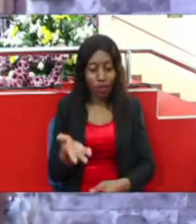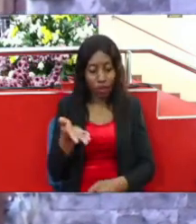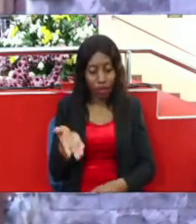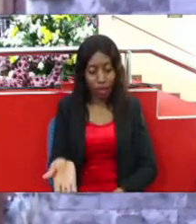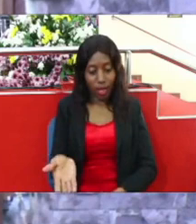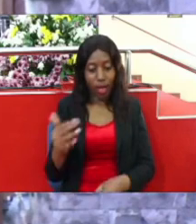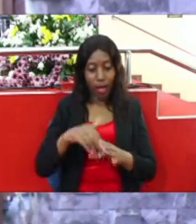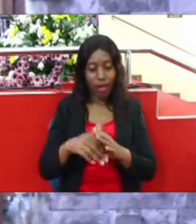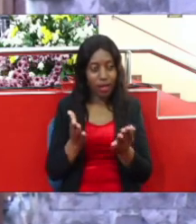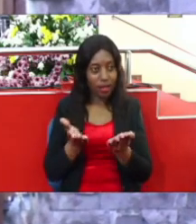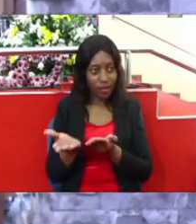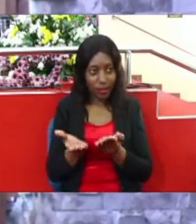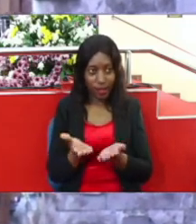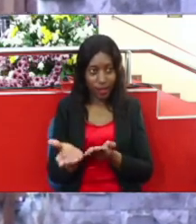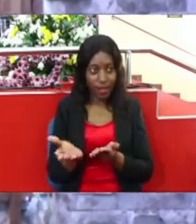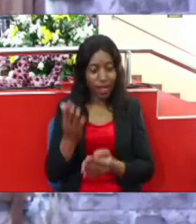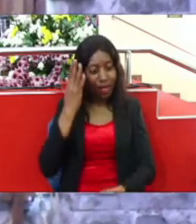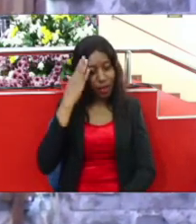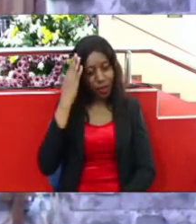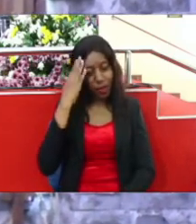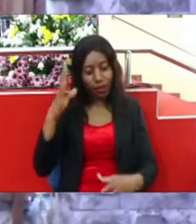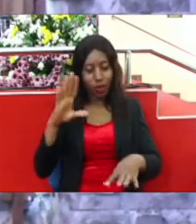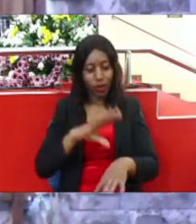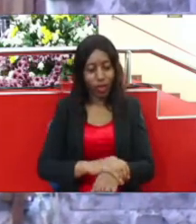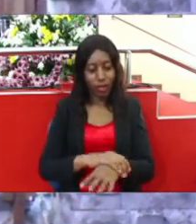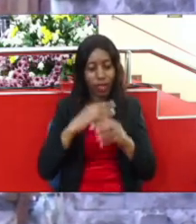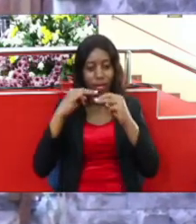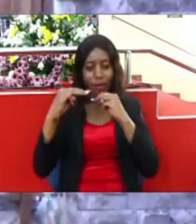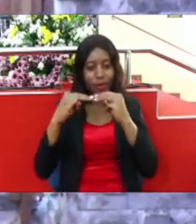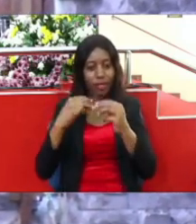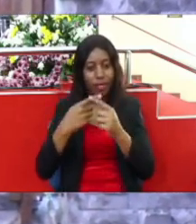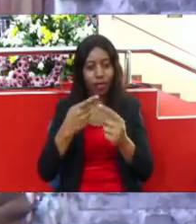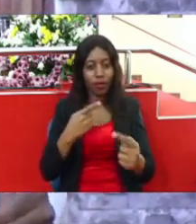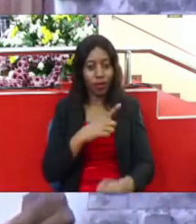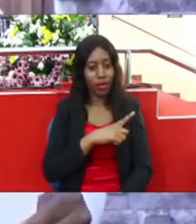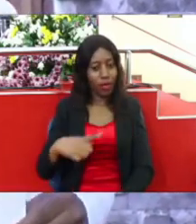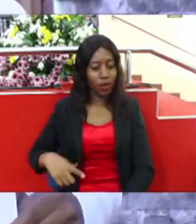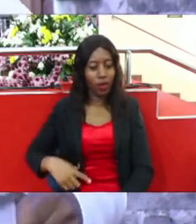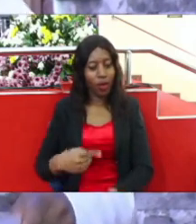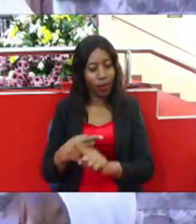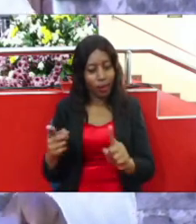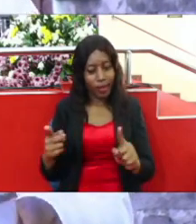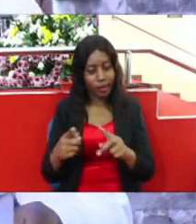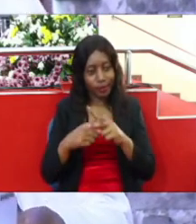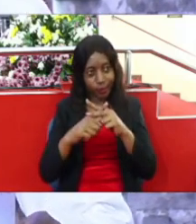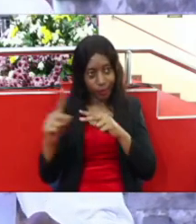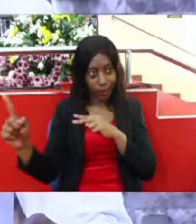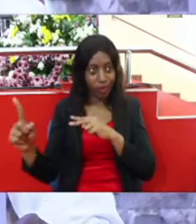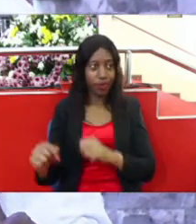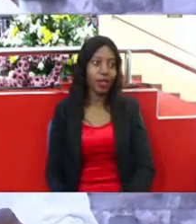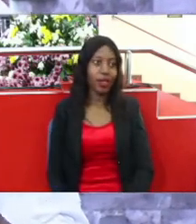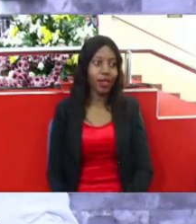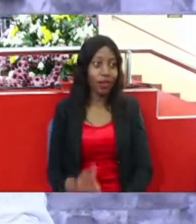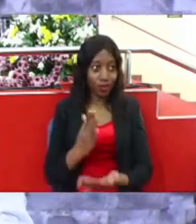running. Lakini pengine, na pia pengine pana mtu kwenye ibada ambaye ameketi tu ametulia vizuri na pengine anatoroka. Could it be possible that you have received a message from the Lord?